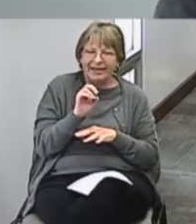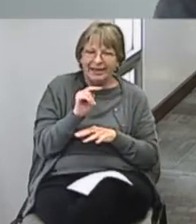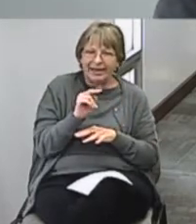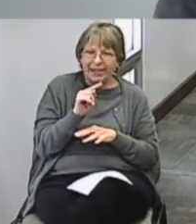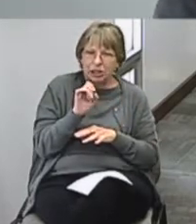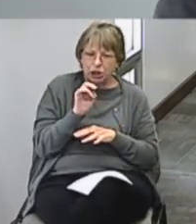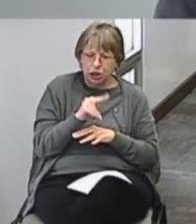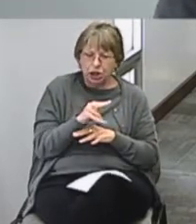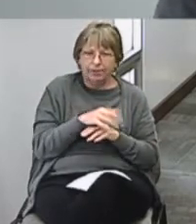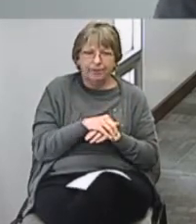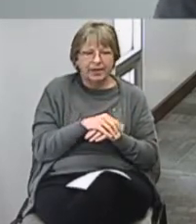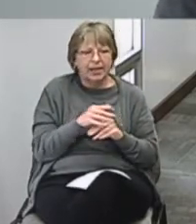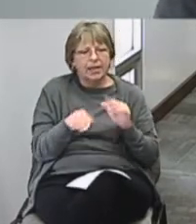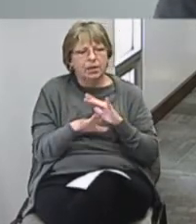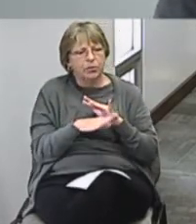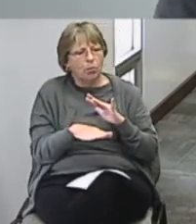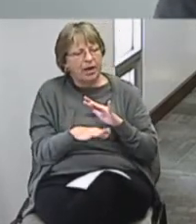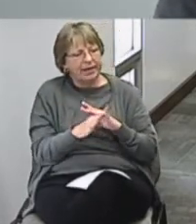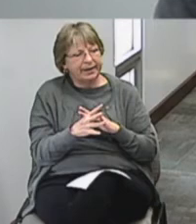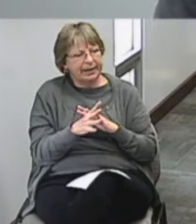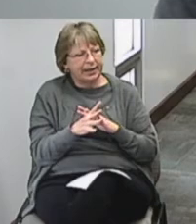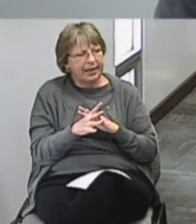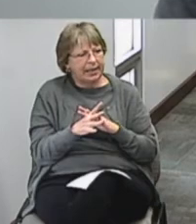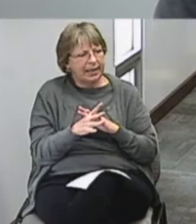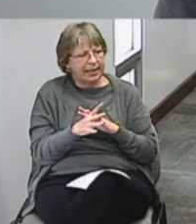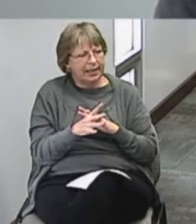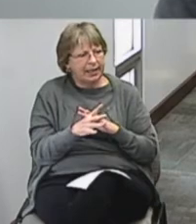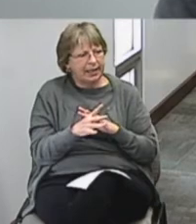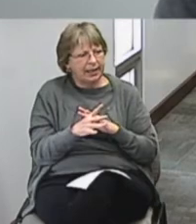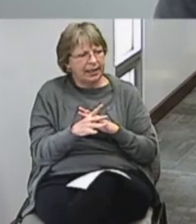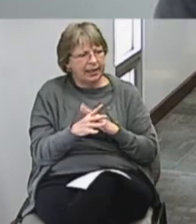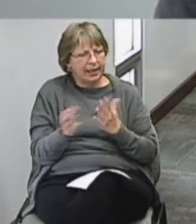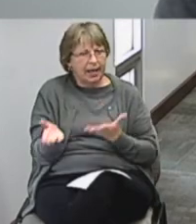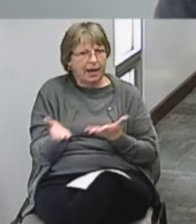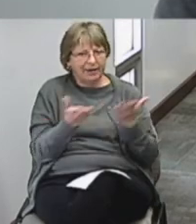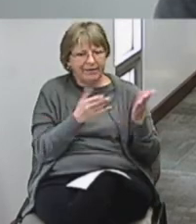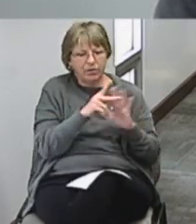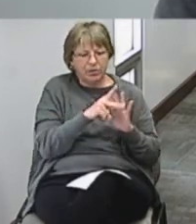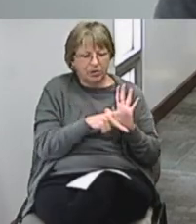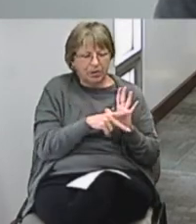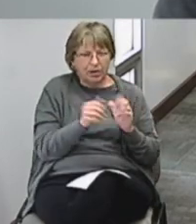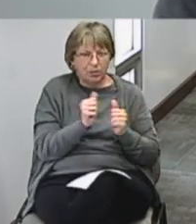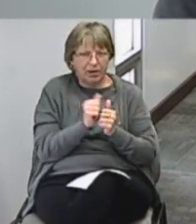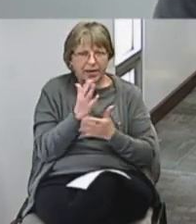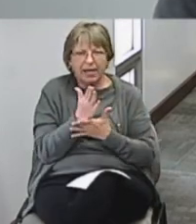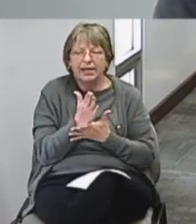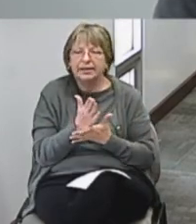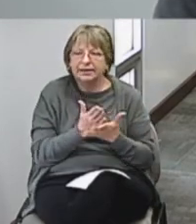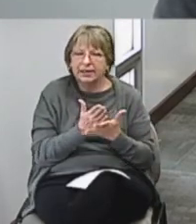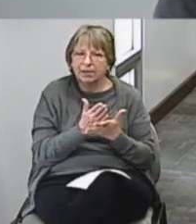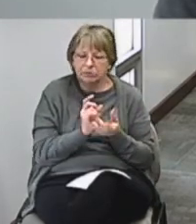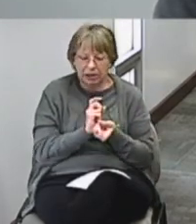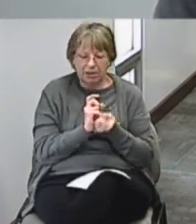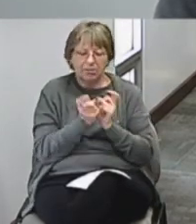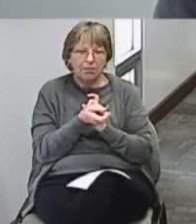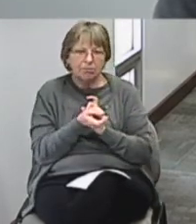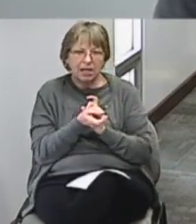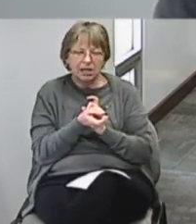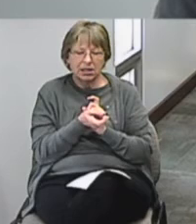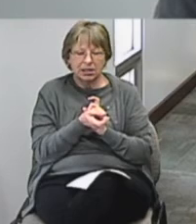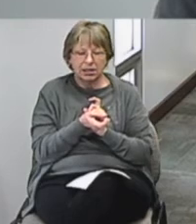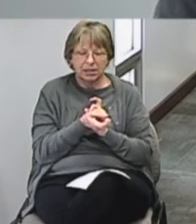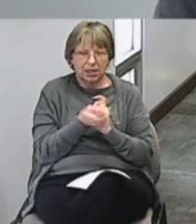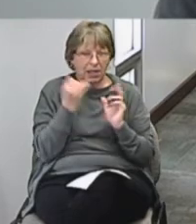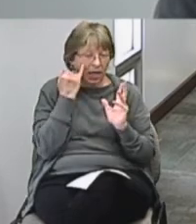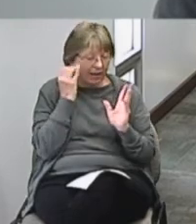And so basically, I've put this policy back before you with some amendments there, proposed amendments,